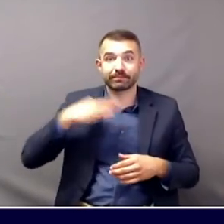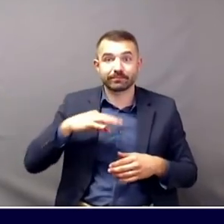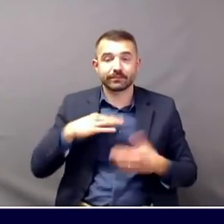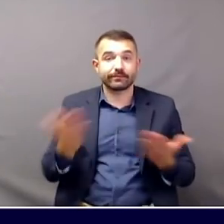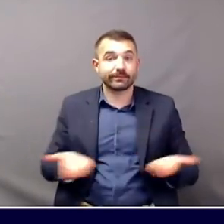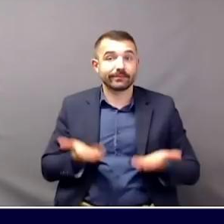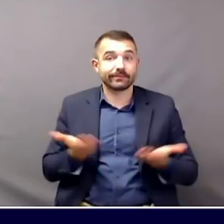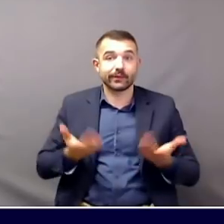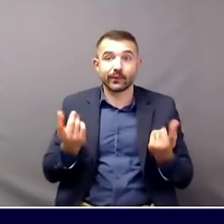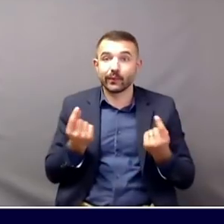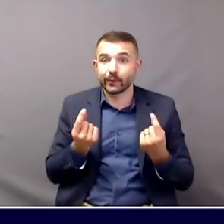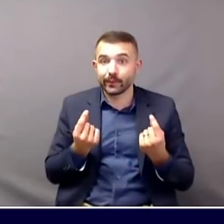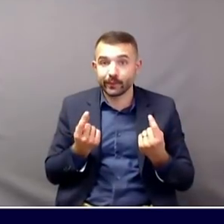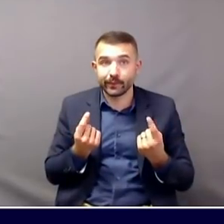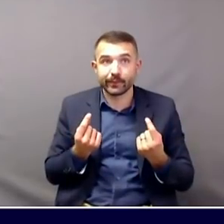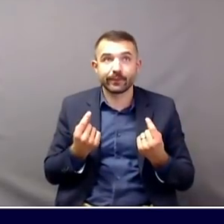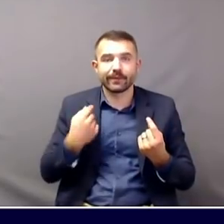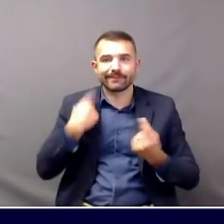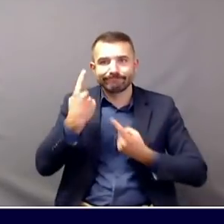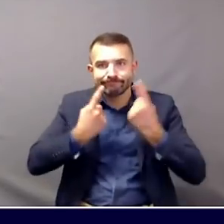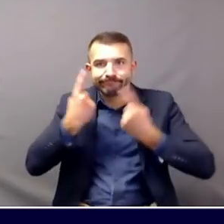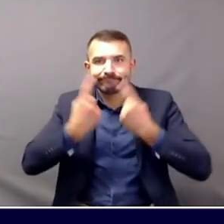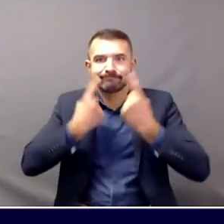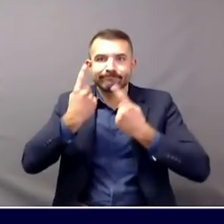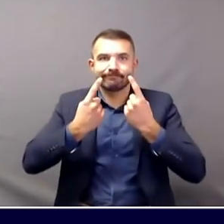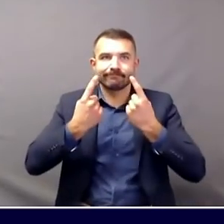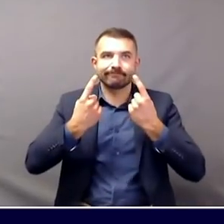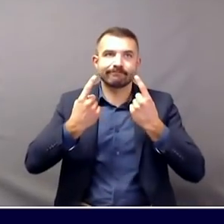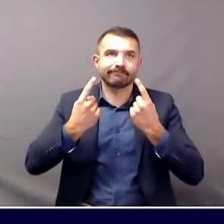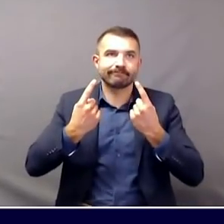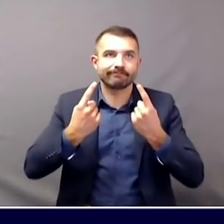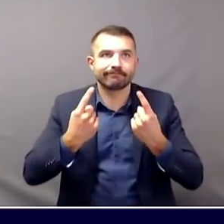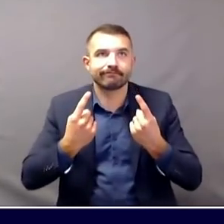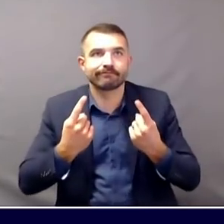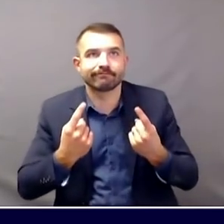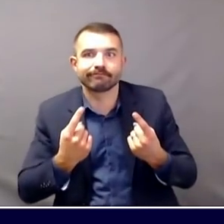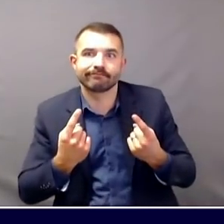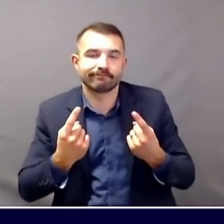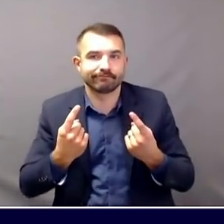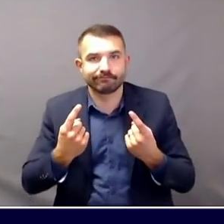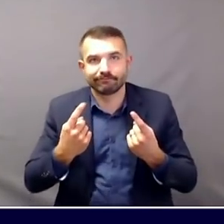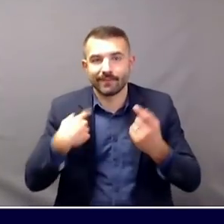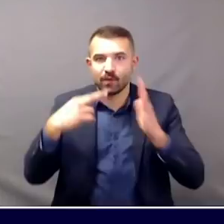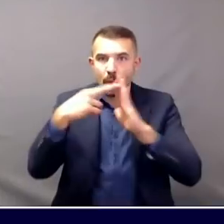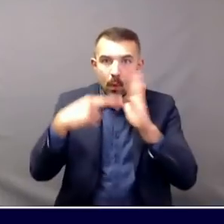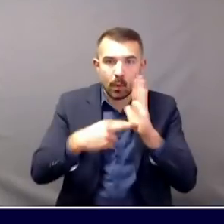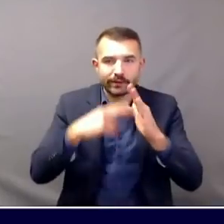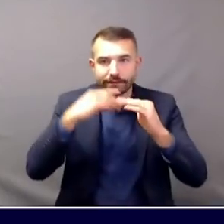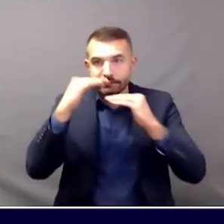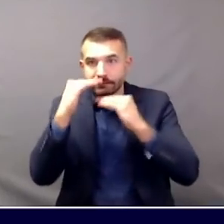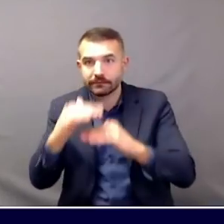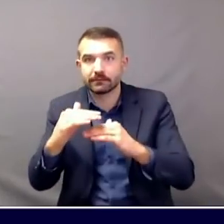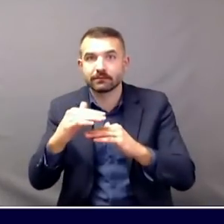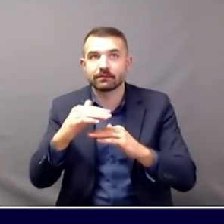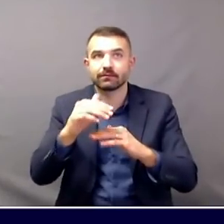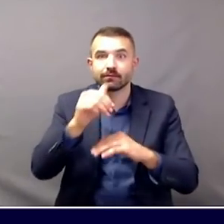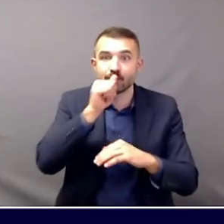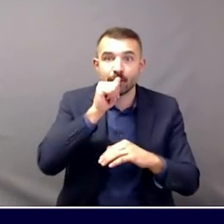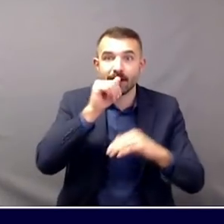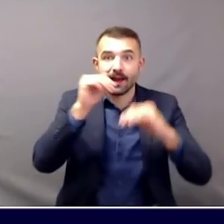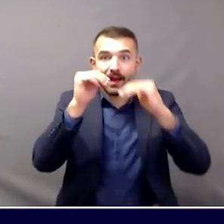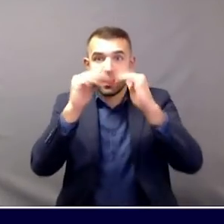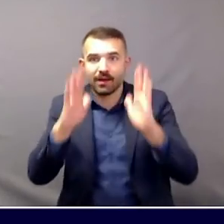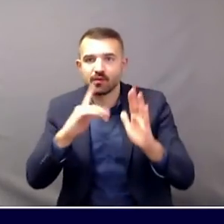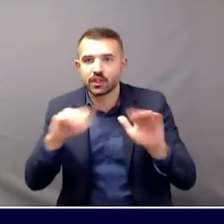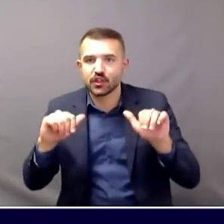enforcing restrictions in private settings is quite challenging, and we've heard that from different states that have gone down that pathway. But I will remind folks